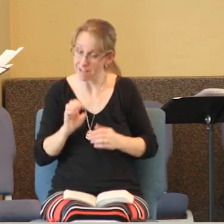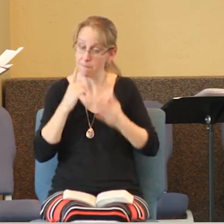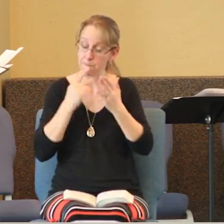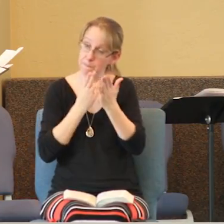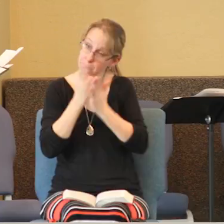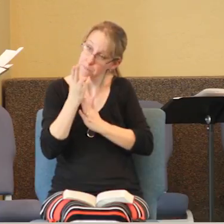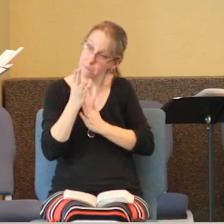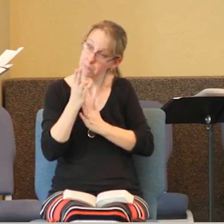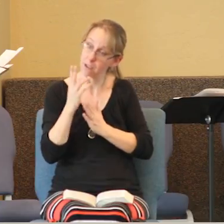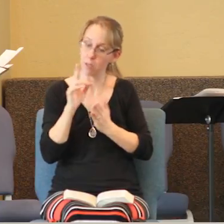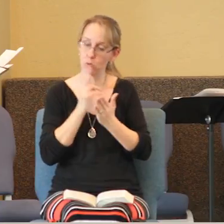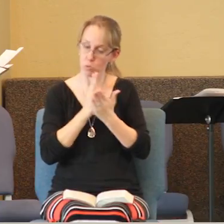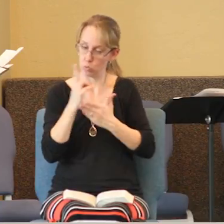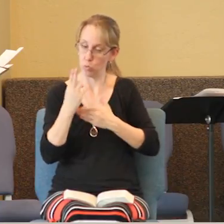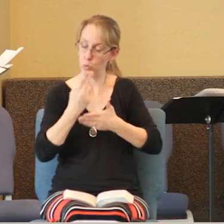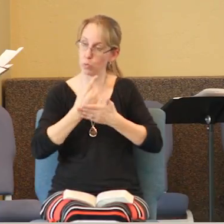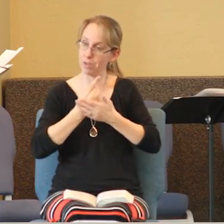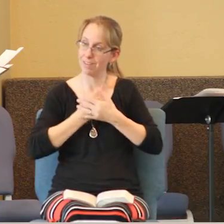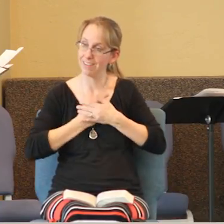truth lives in us.